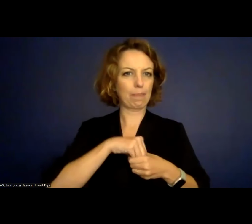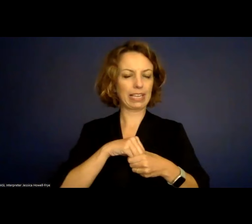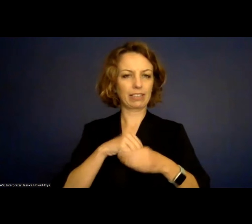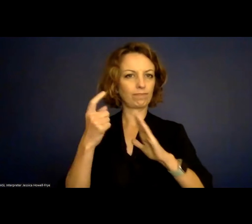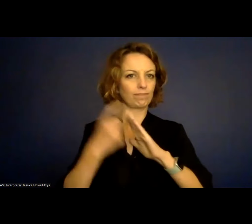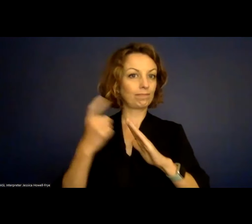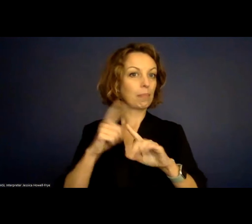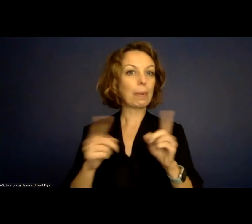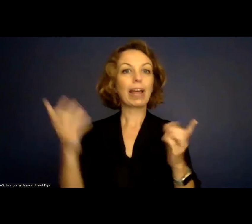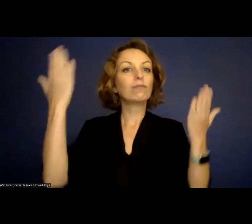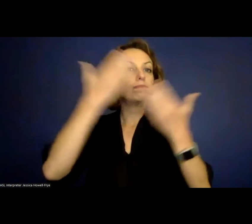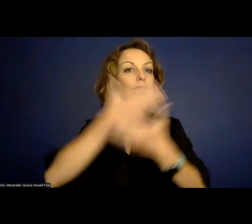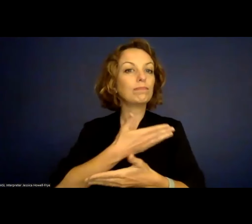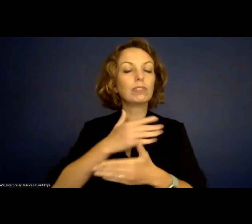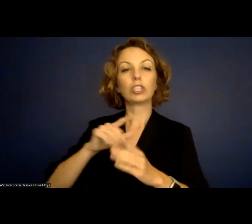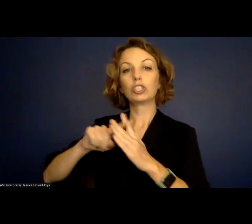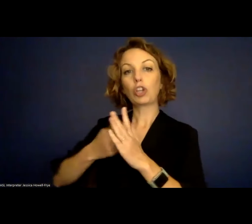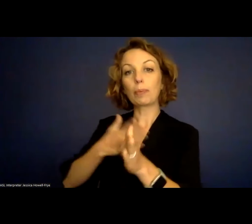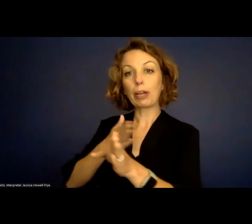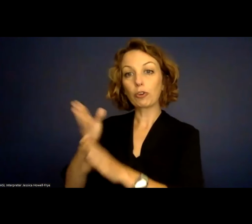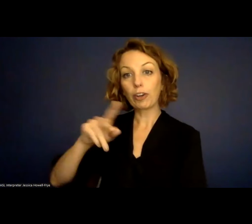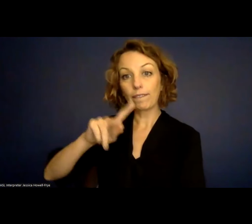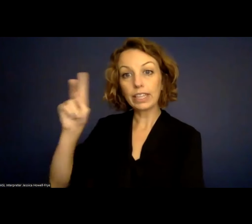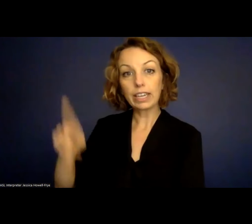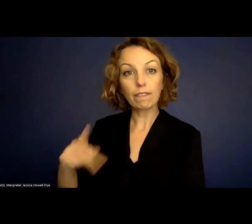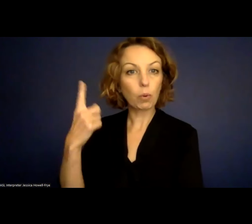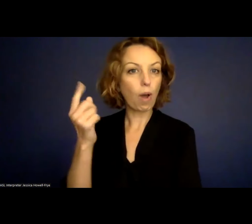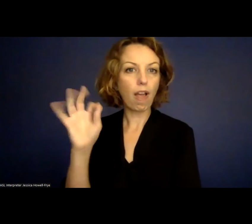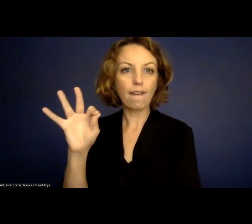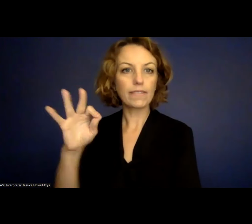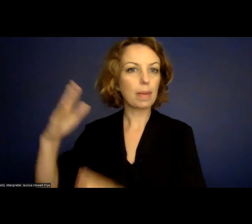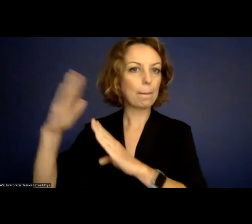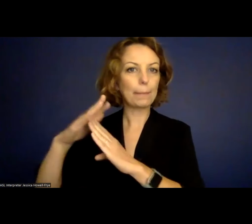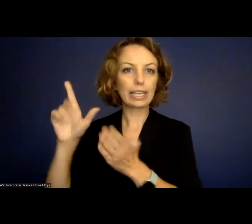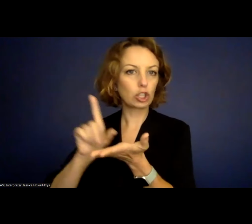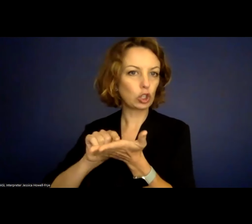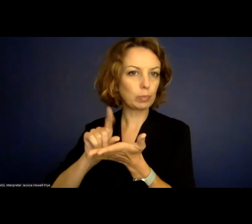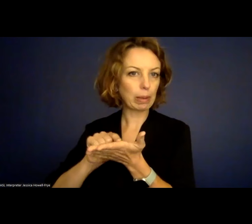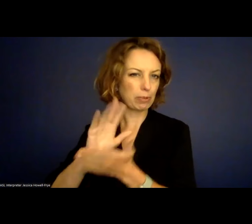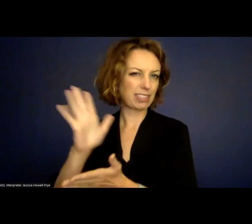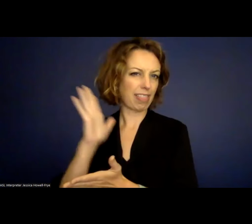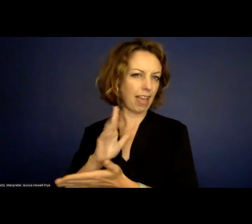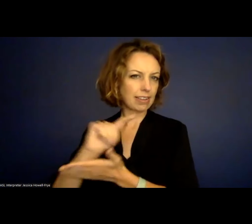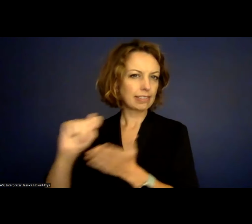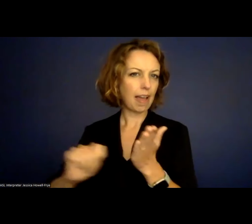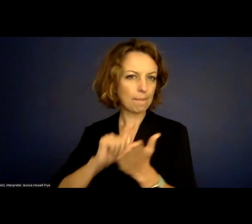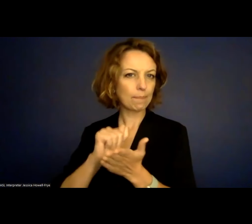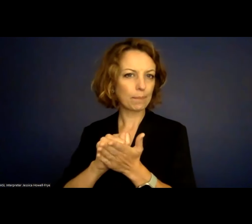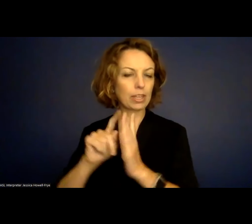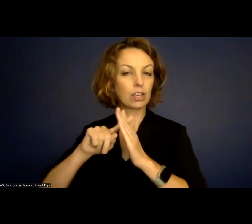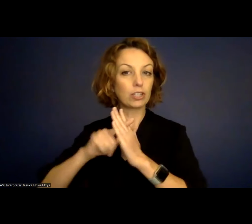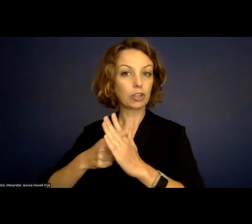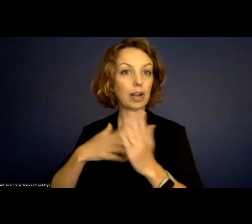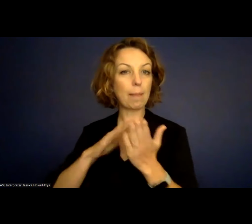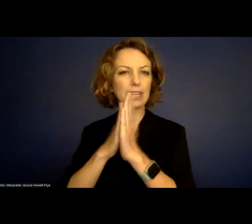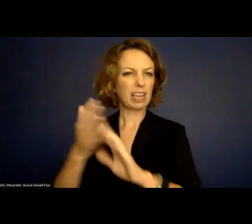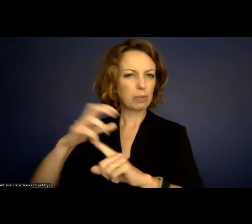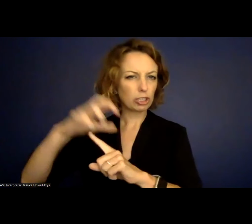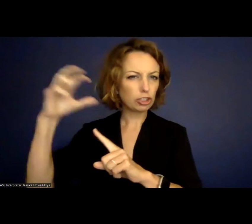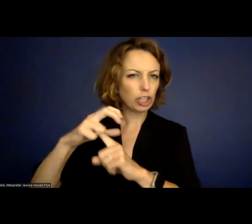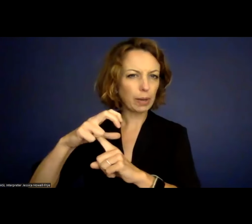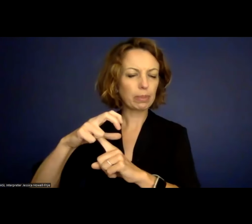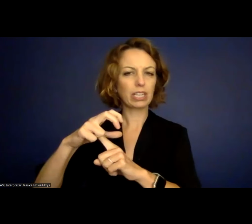journalism started in Philadelphia, as Tiffany said, at one of the biggest papers in the country at the time. And it was the start of my becoming a champion of people